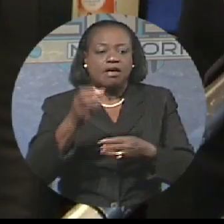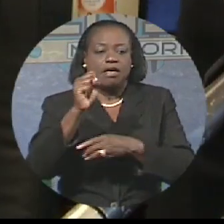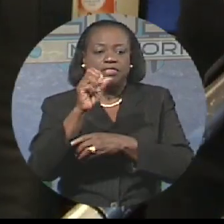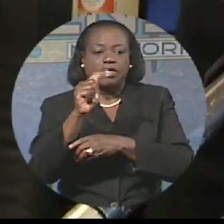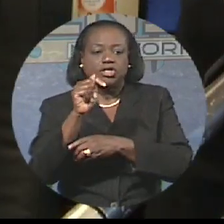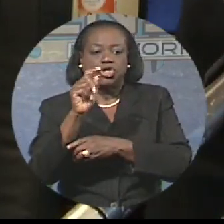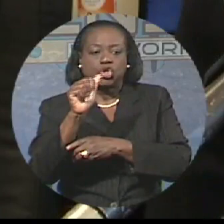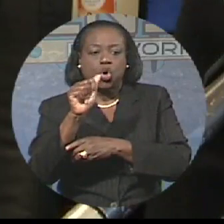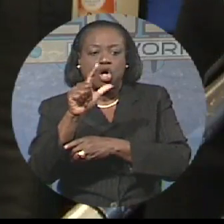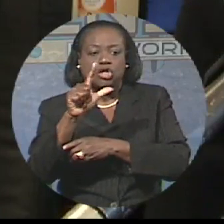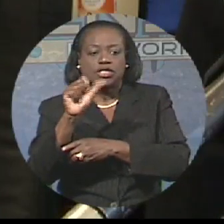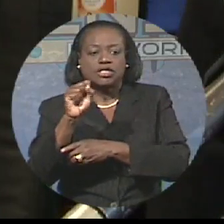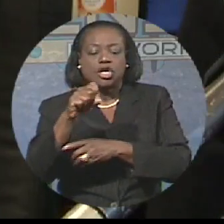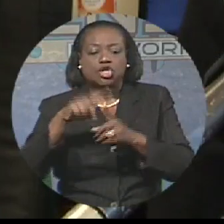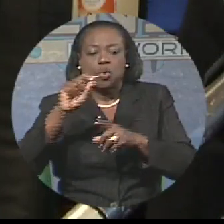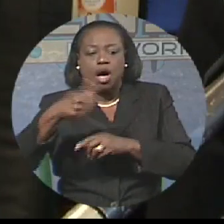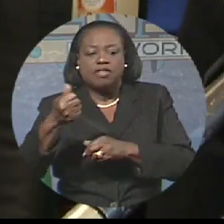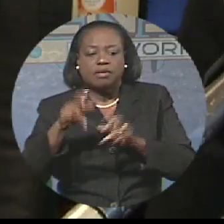list waiting.